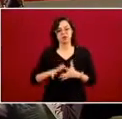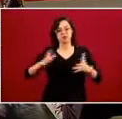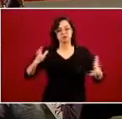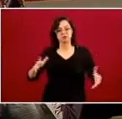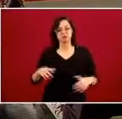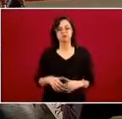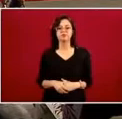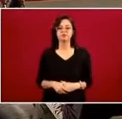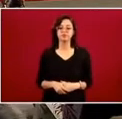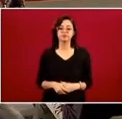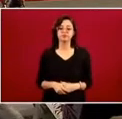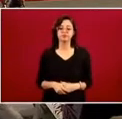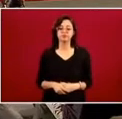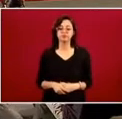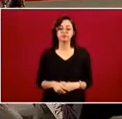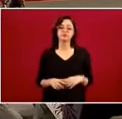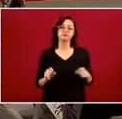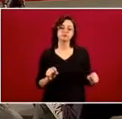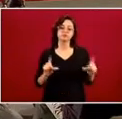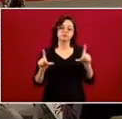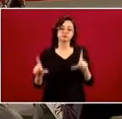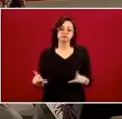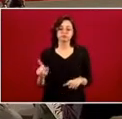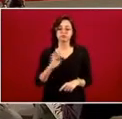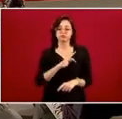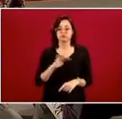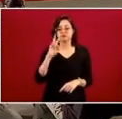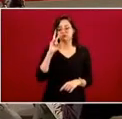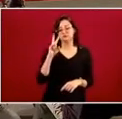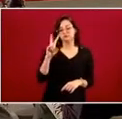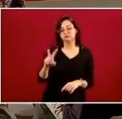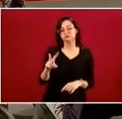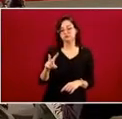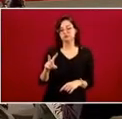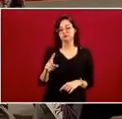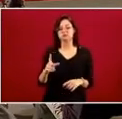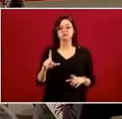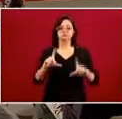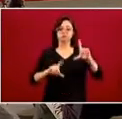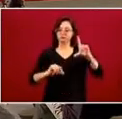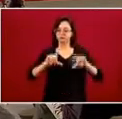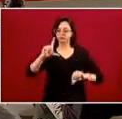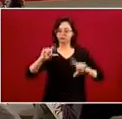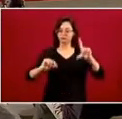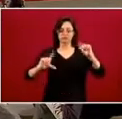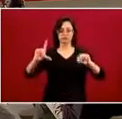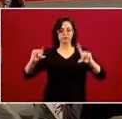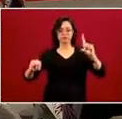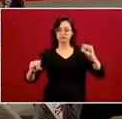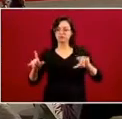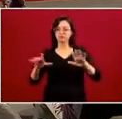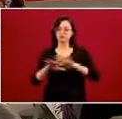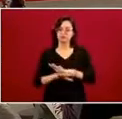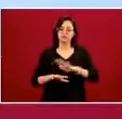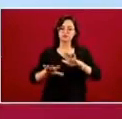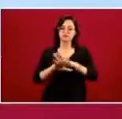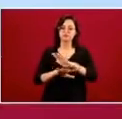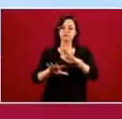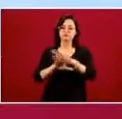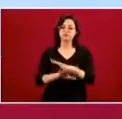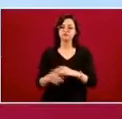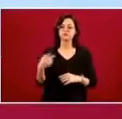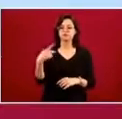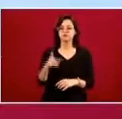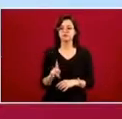population proportion, is not the same number as if we just look at the absolute numbers. Now here we